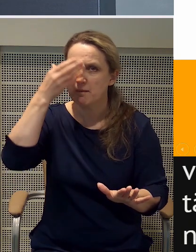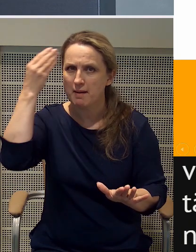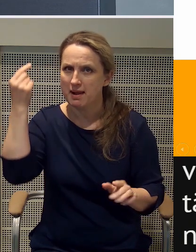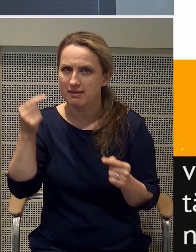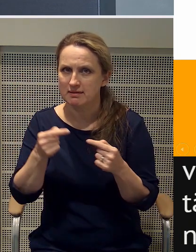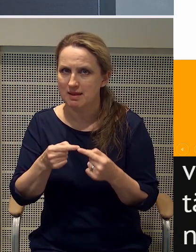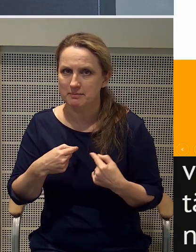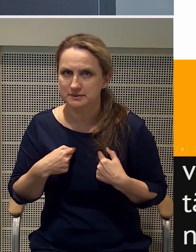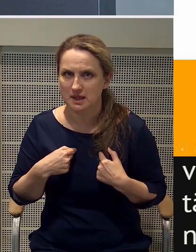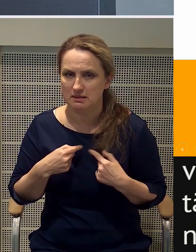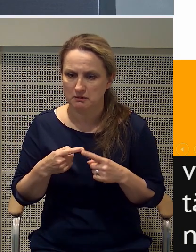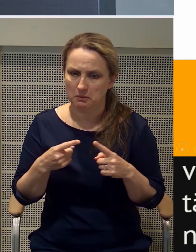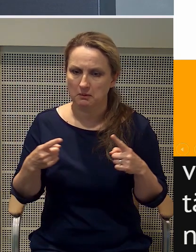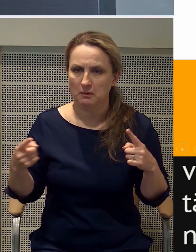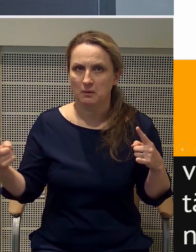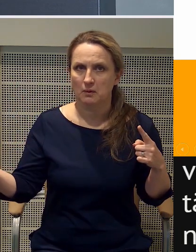us anymore.